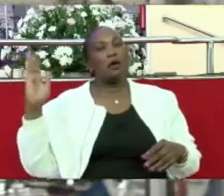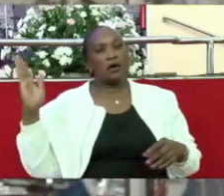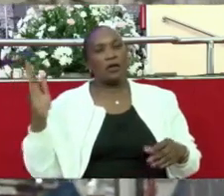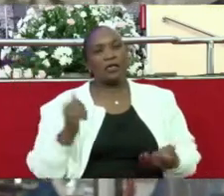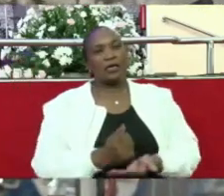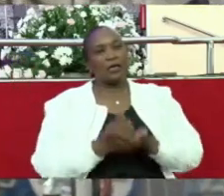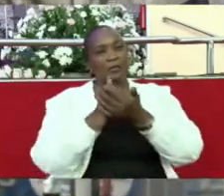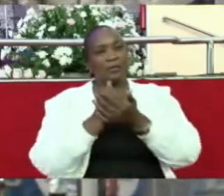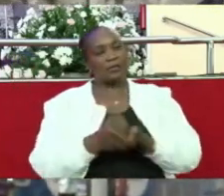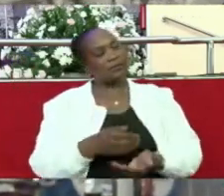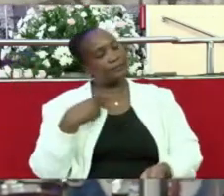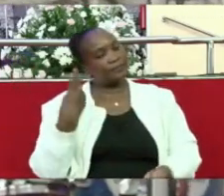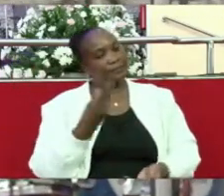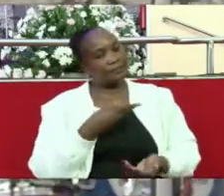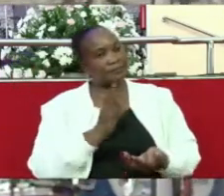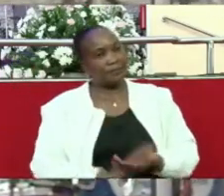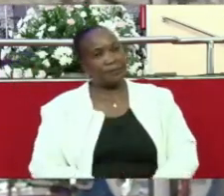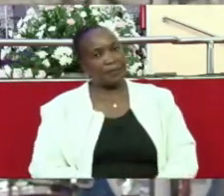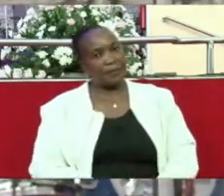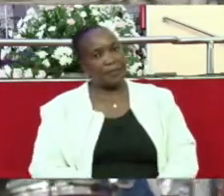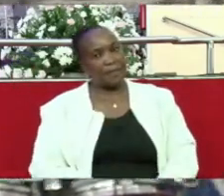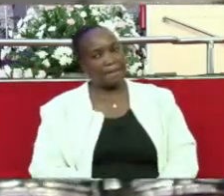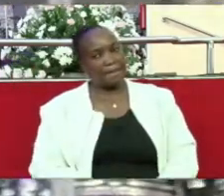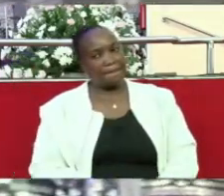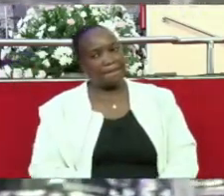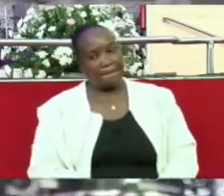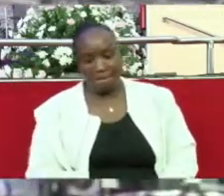That we become the house, the dwelling place of God.